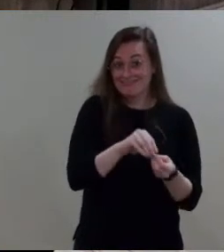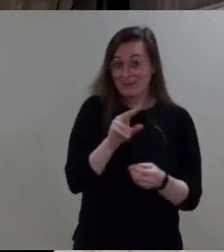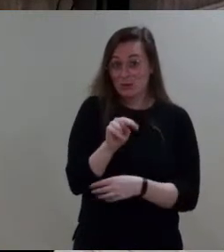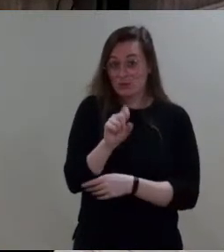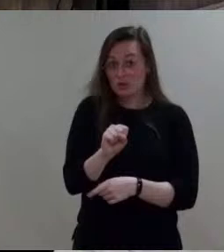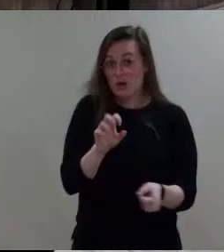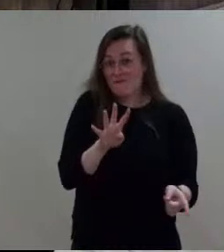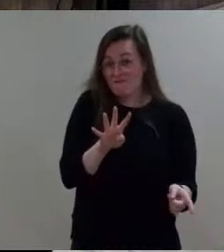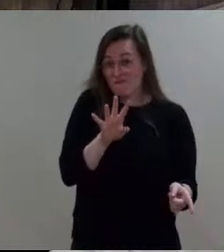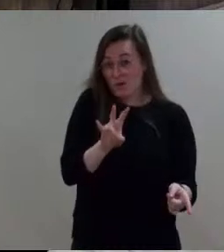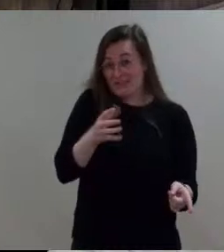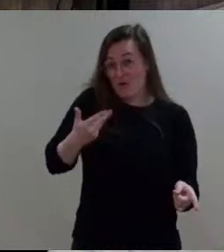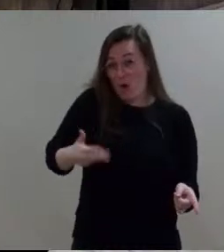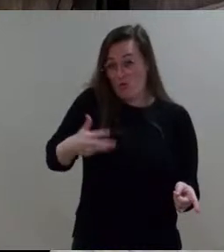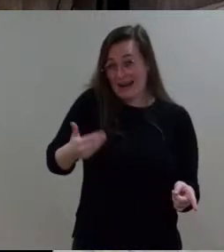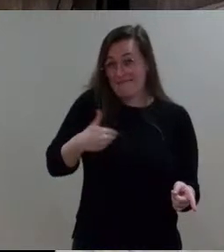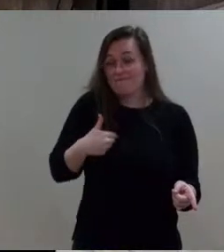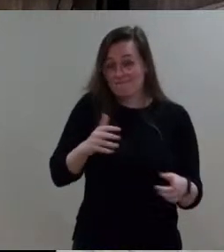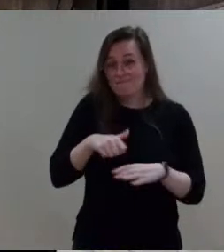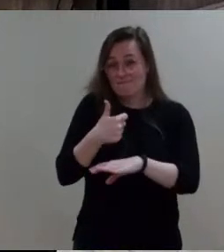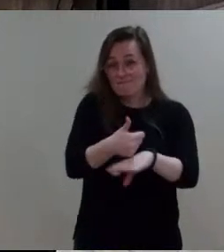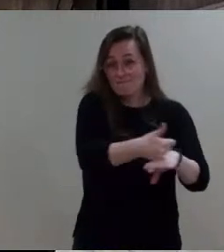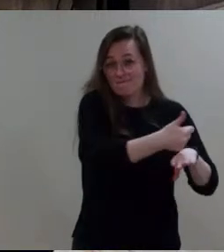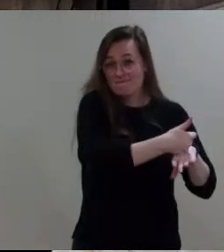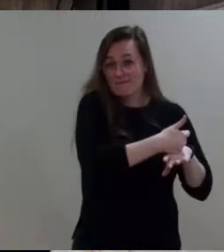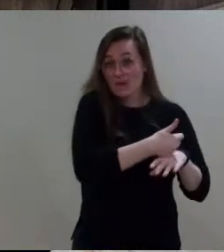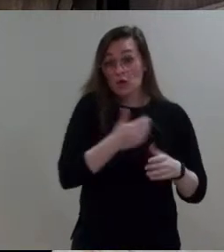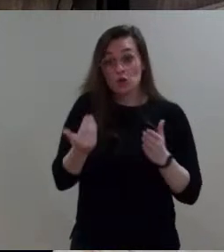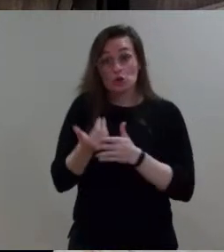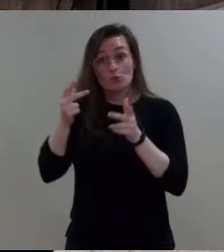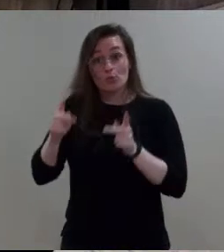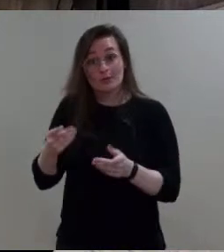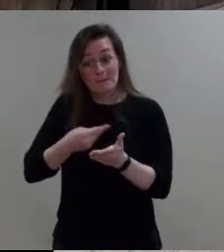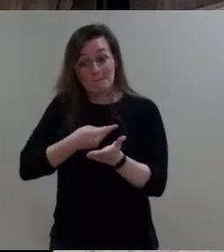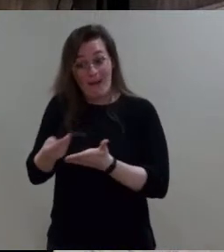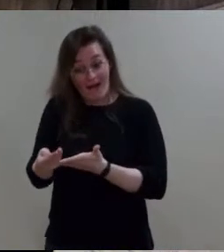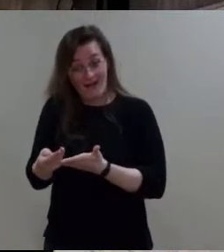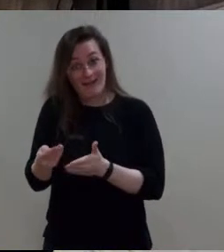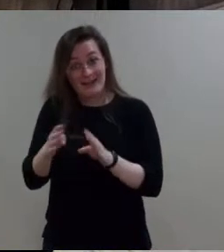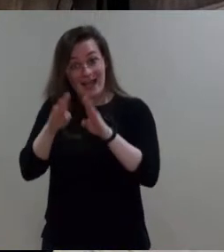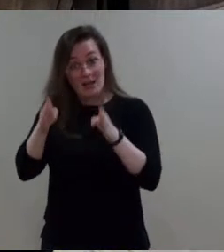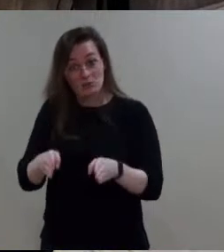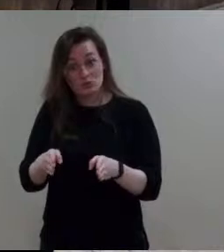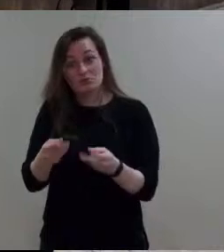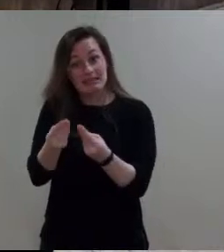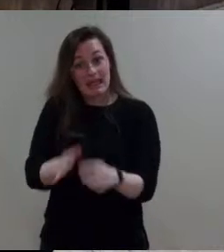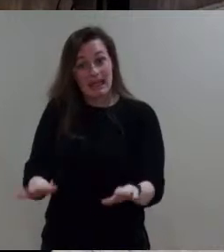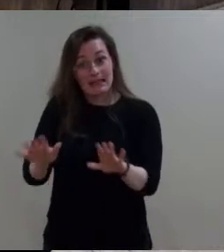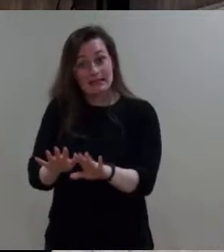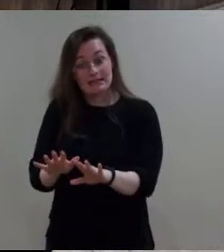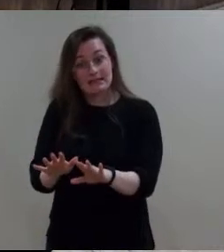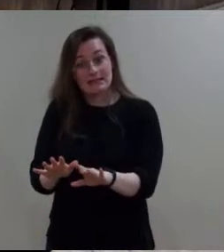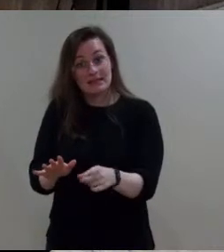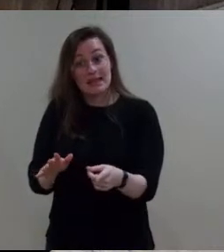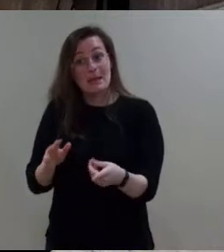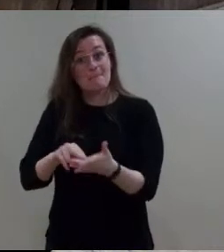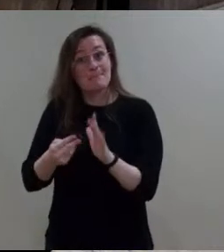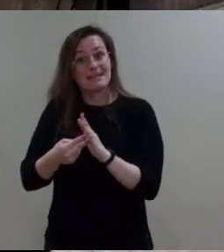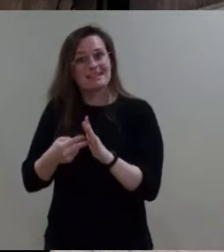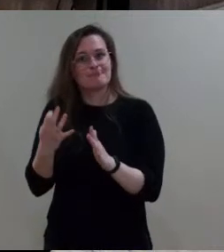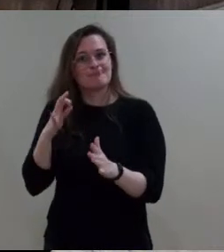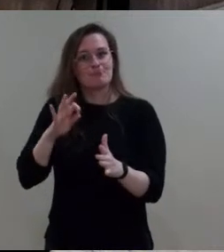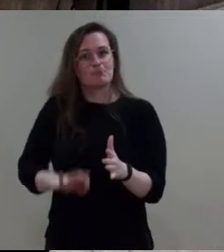me. When a new resident buys a property, they have the privilege of using existing infrastructure,